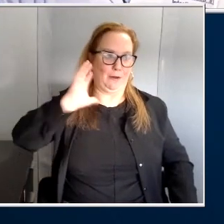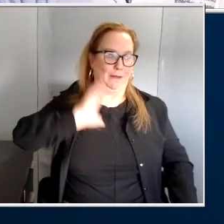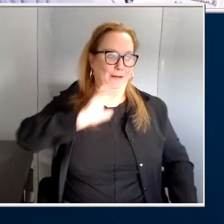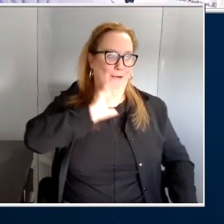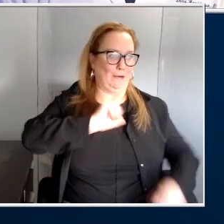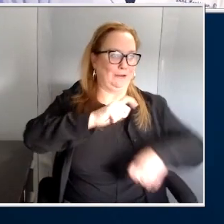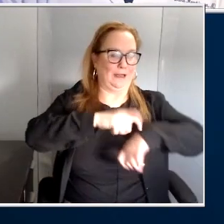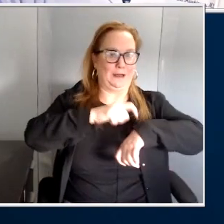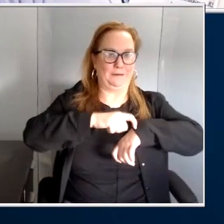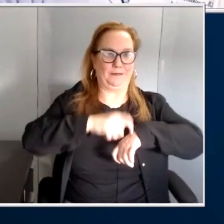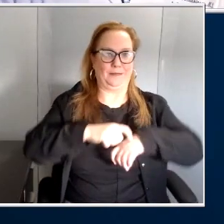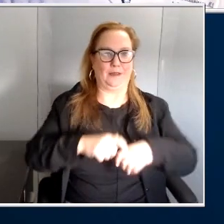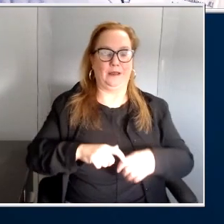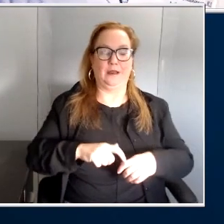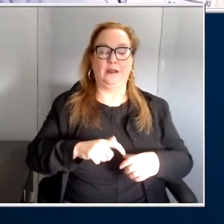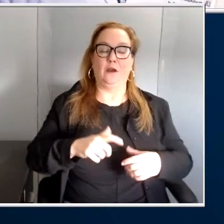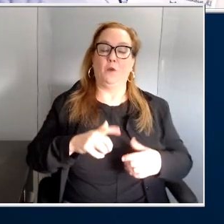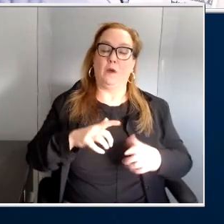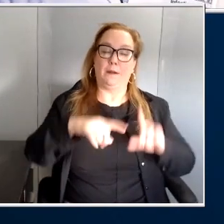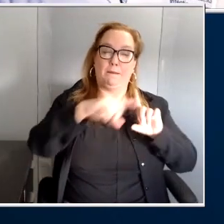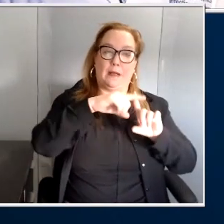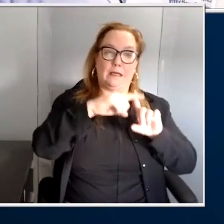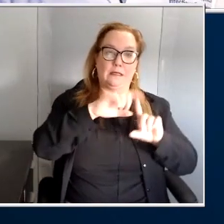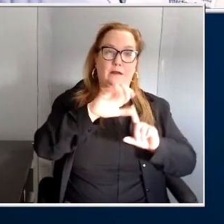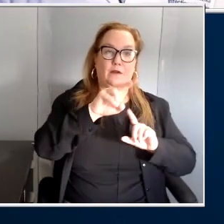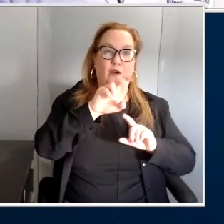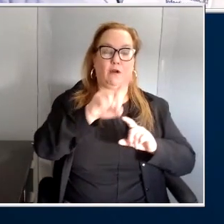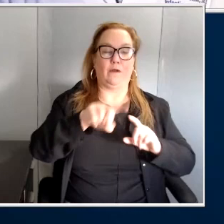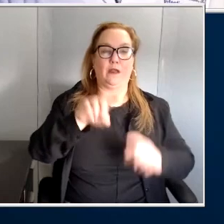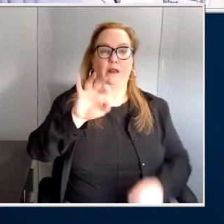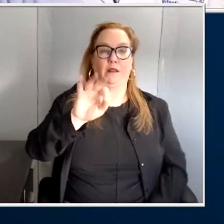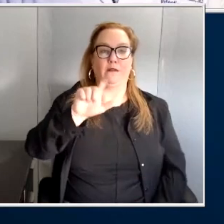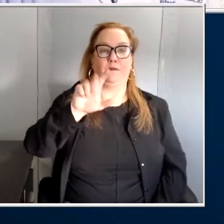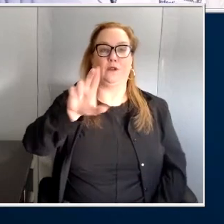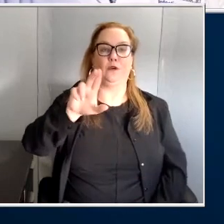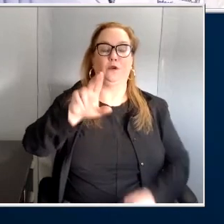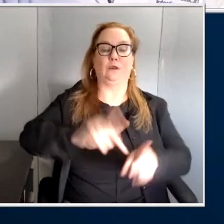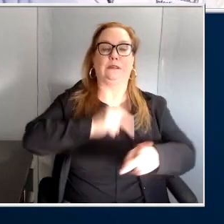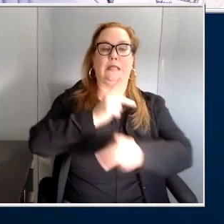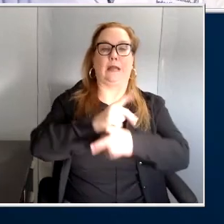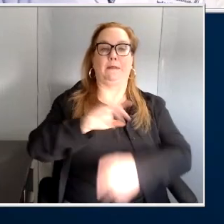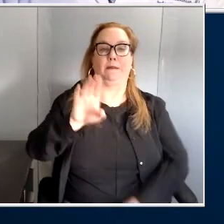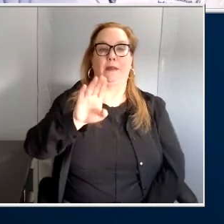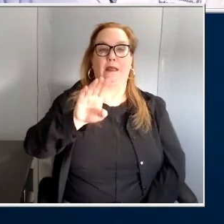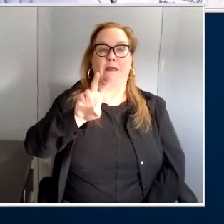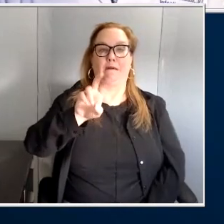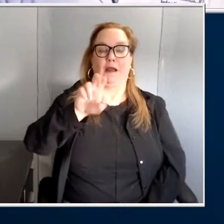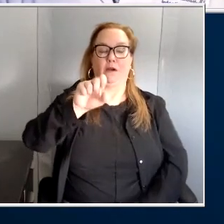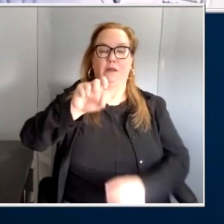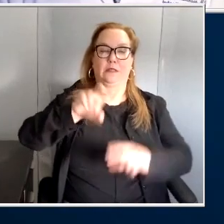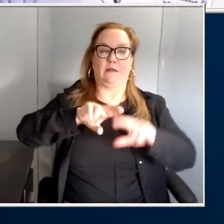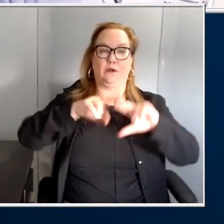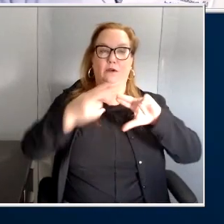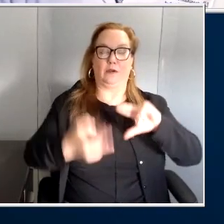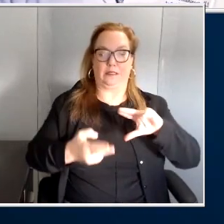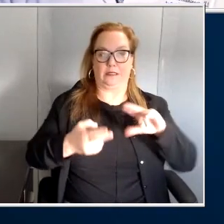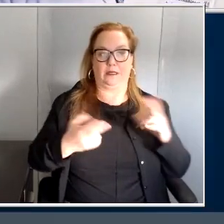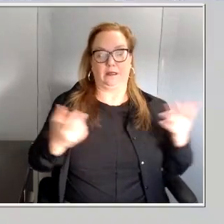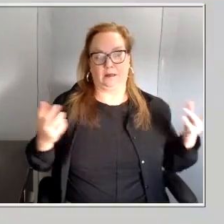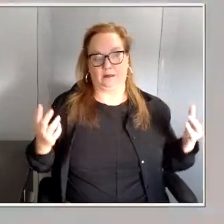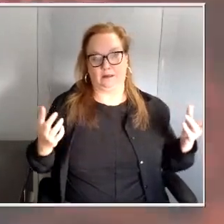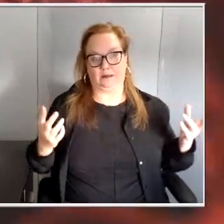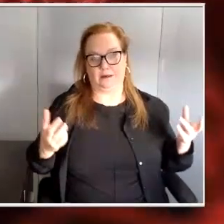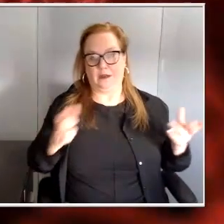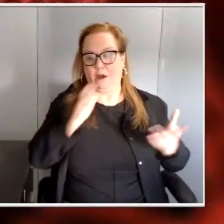note during COVID is speculation that certain influenza type B viruses may have been decreased. Now, the word in the script says snuffed out as we